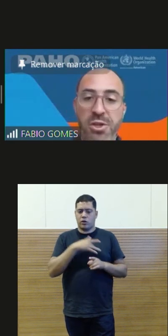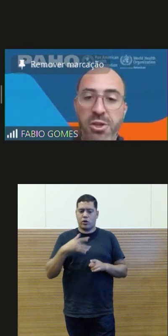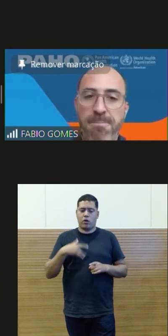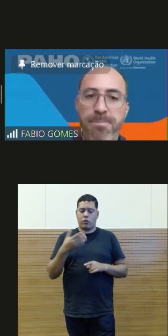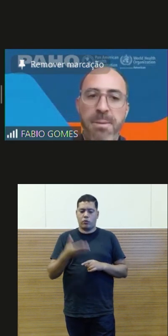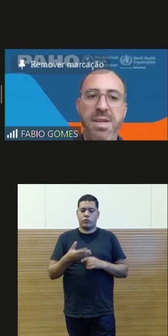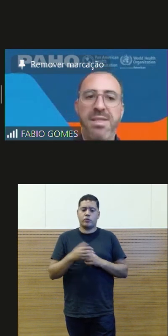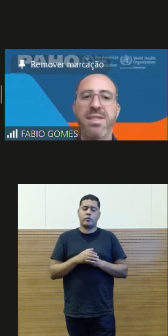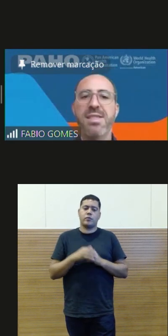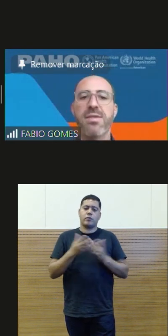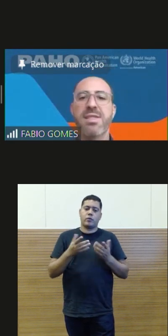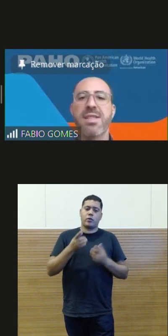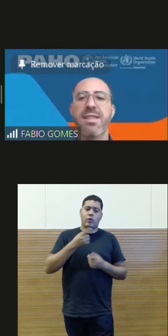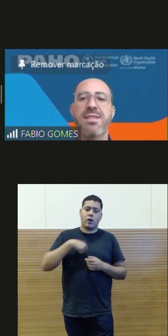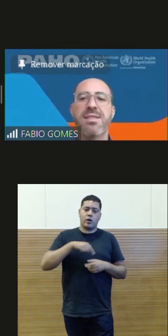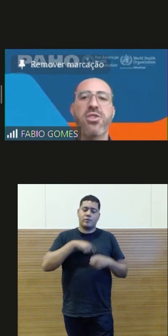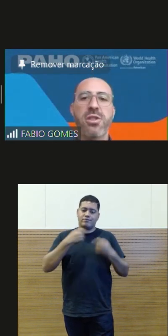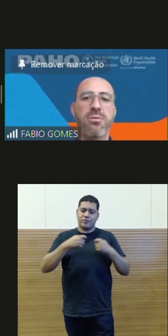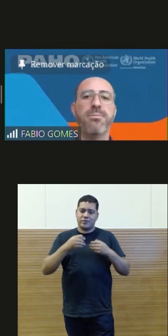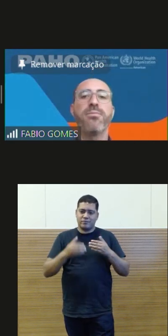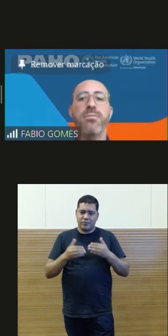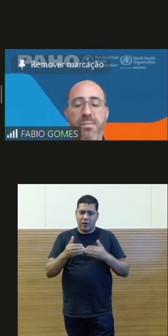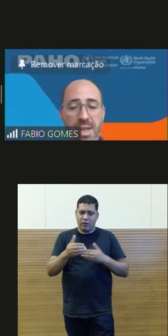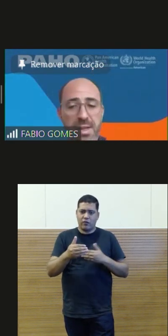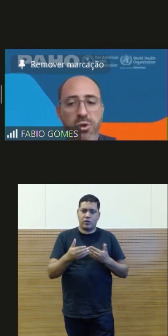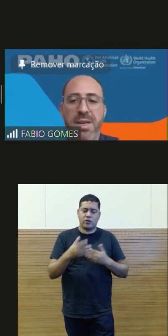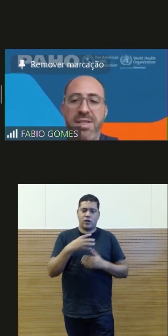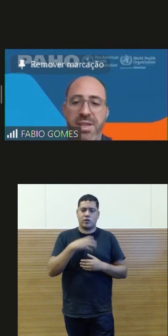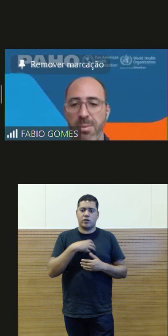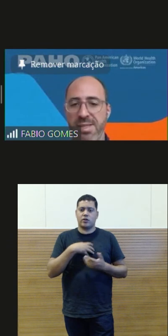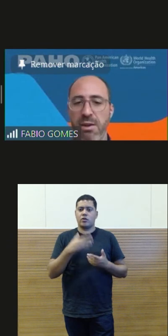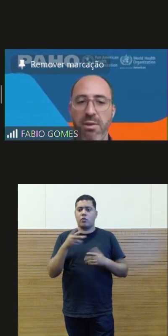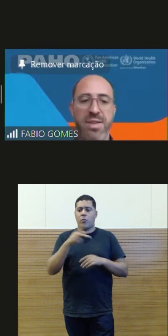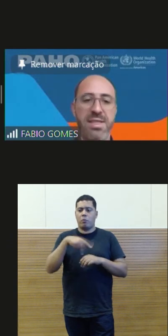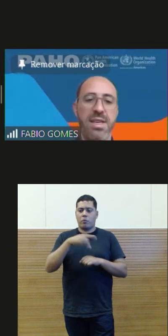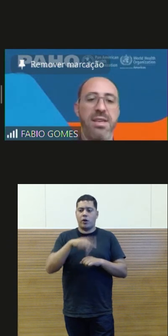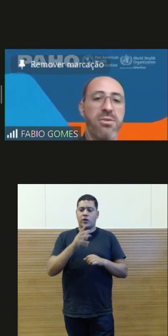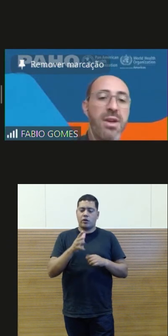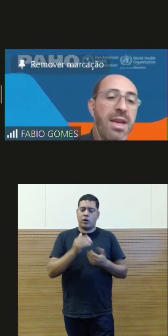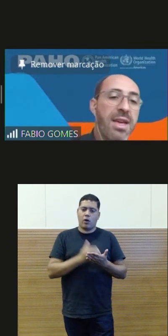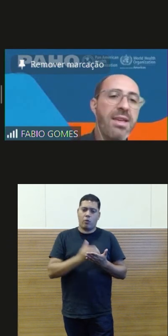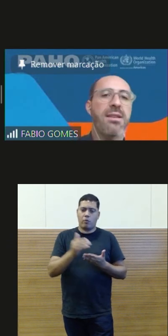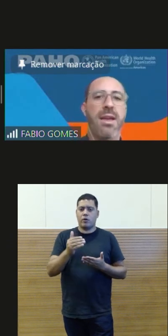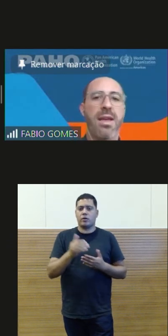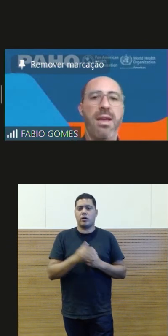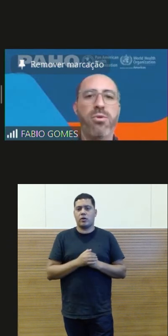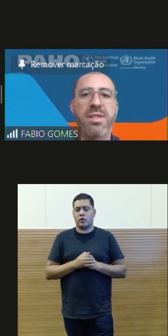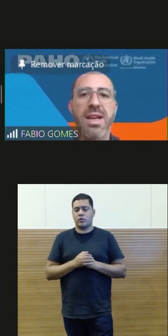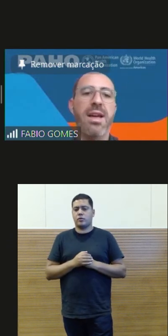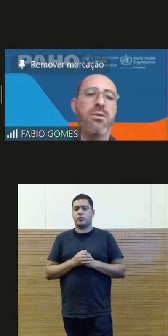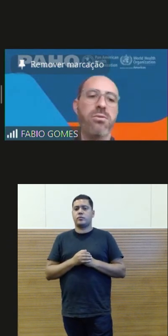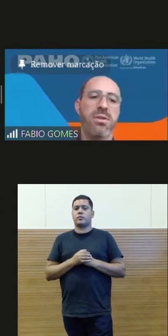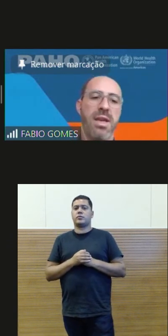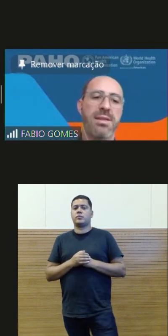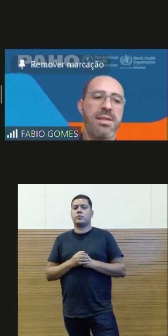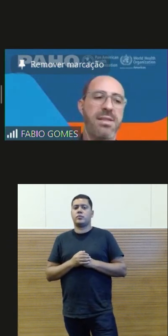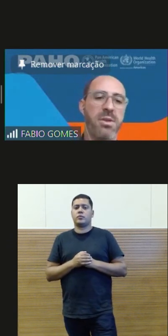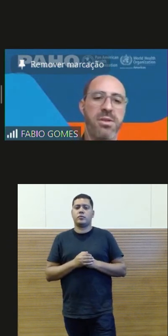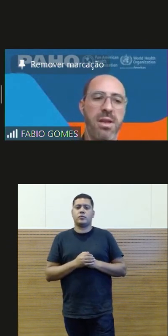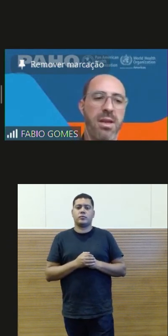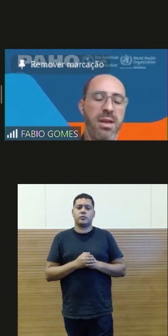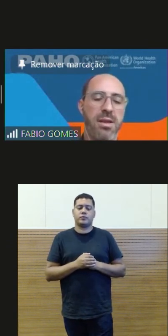result that we wanted. So we need to advance in this sense, and the countries have started doing that,